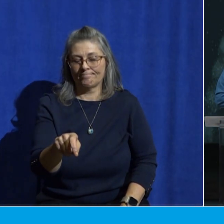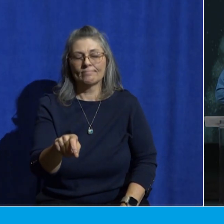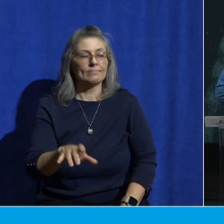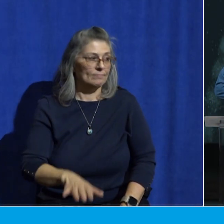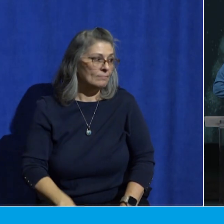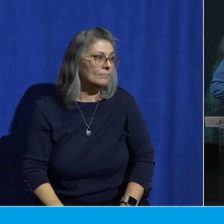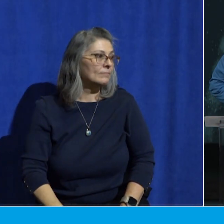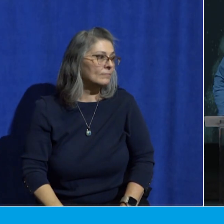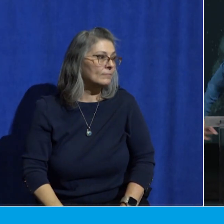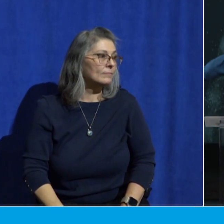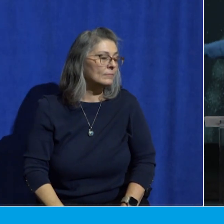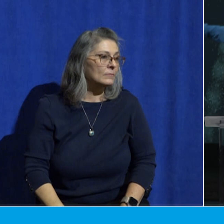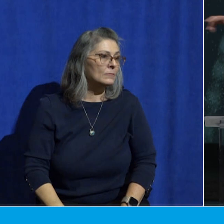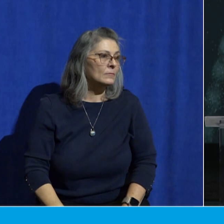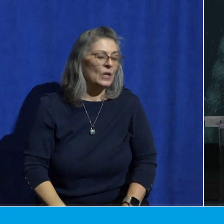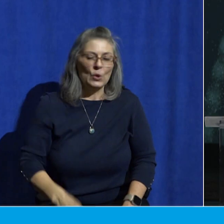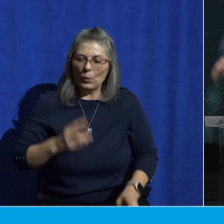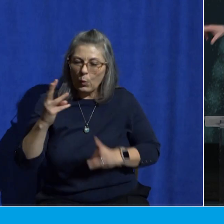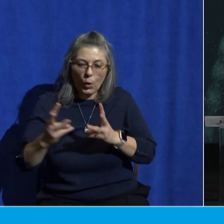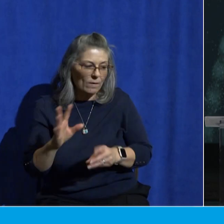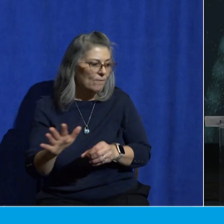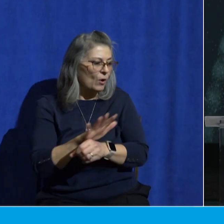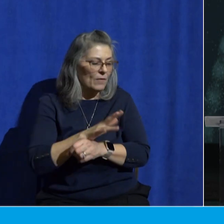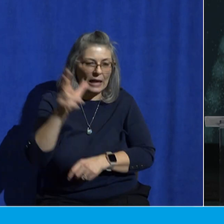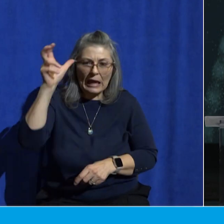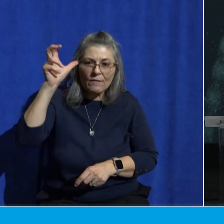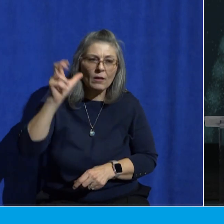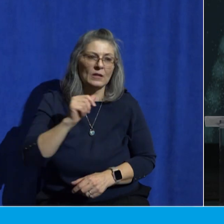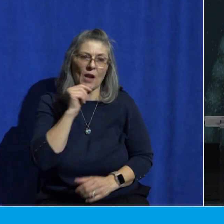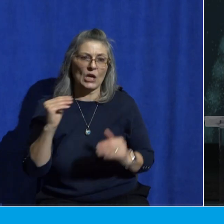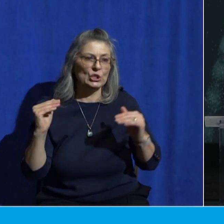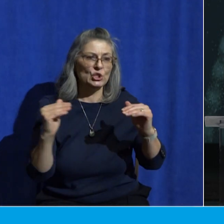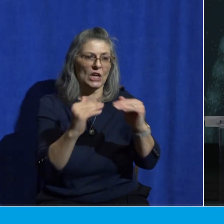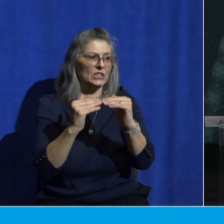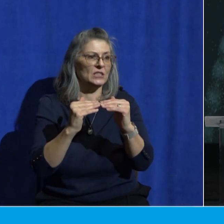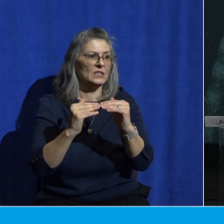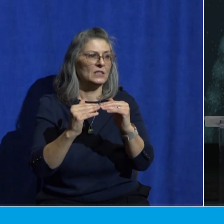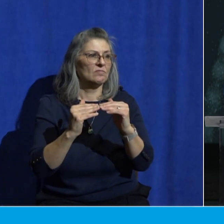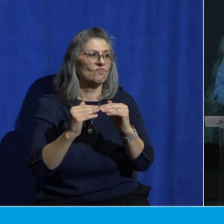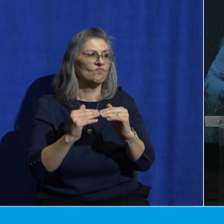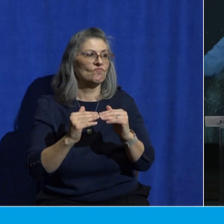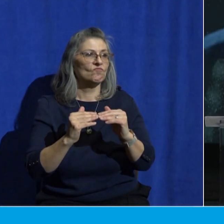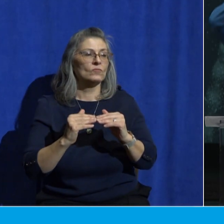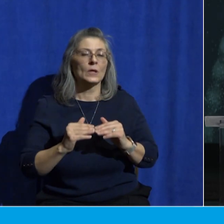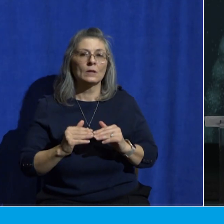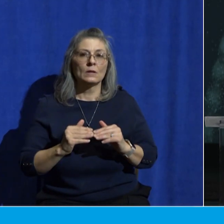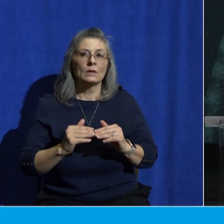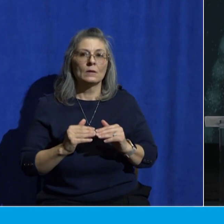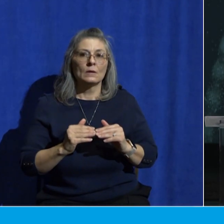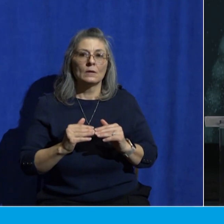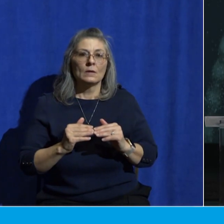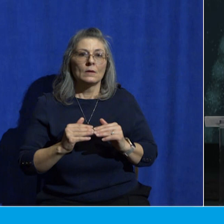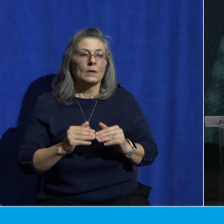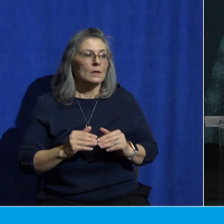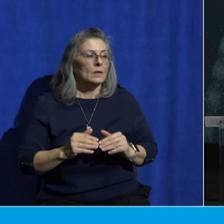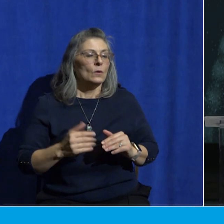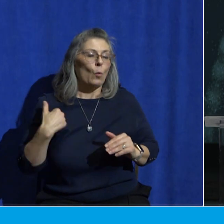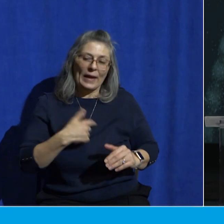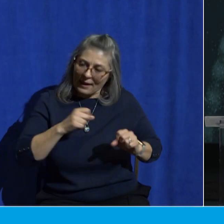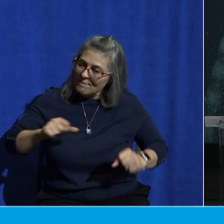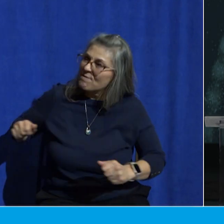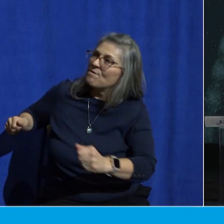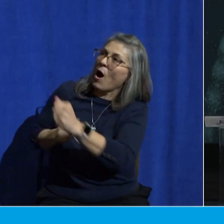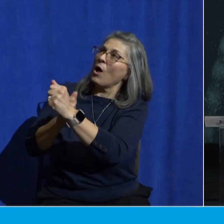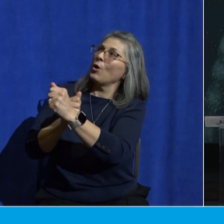found, in a world of evil and injustice, in following the King with power and authority